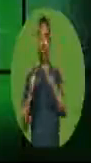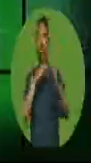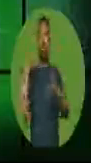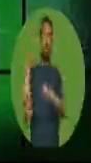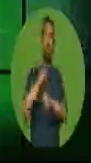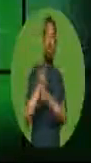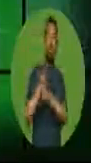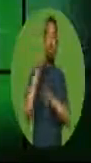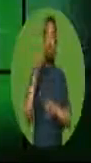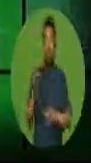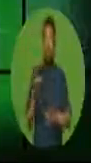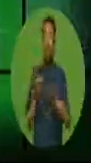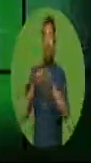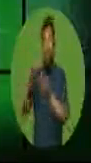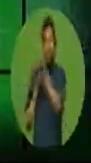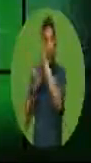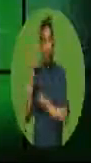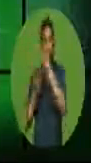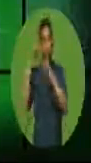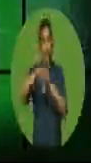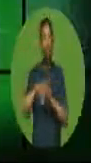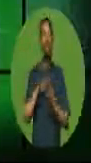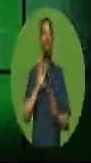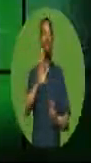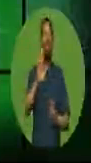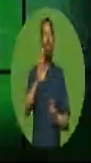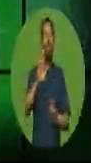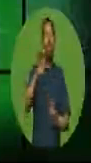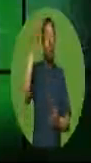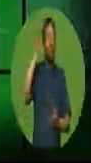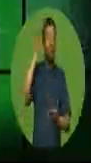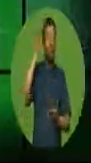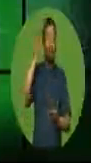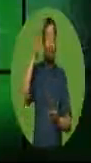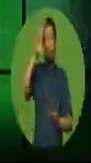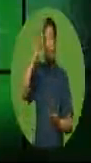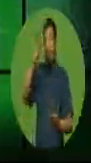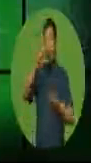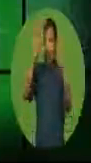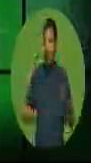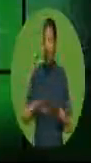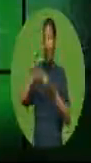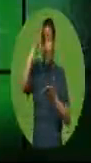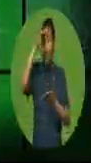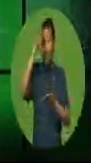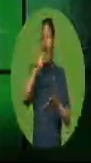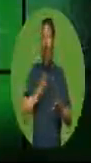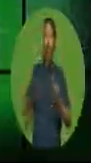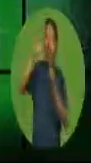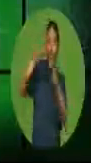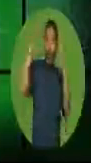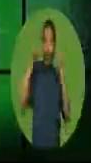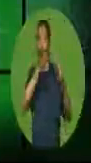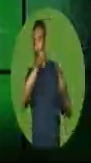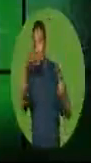and performance of foreign trade in your previous non-plasma lesson. I also hope you've examined